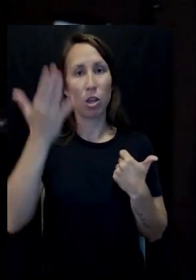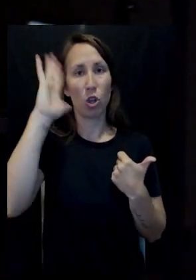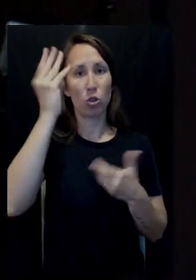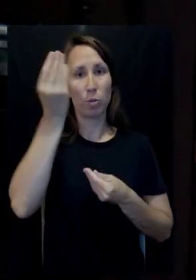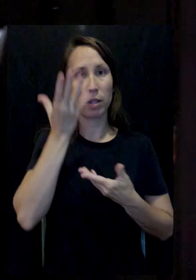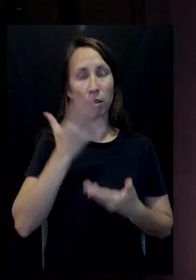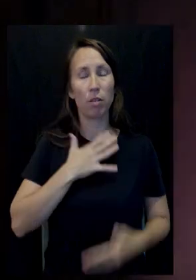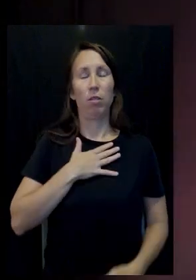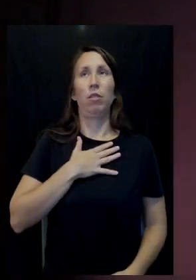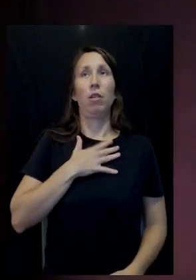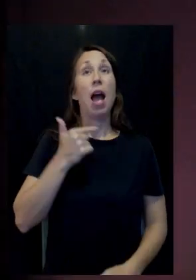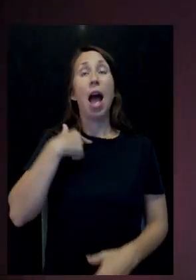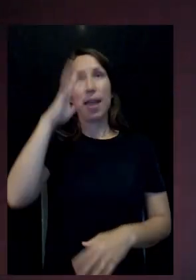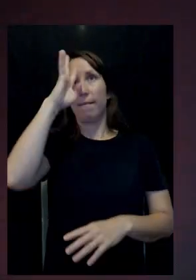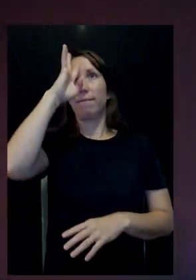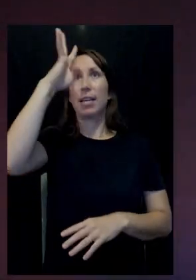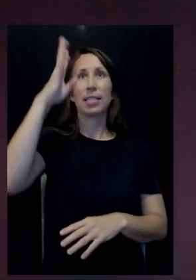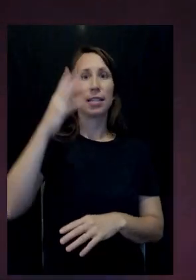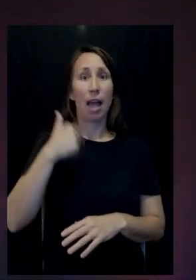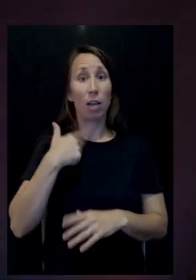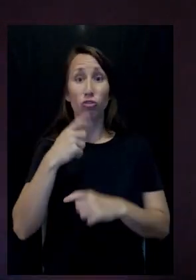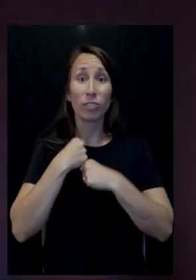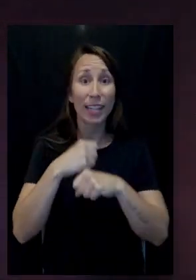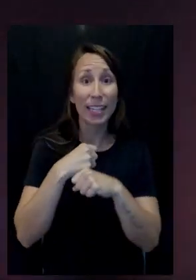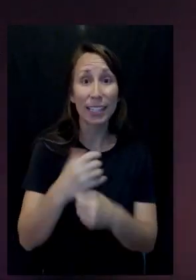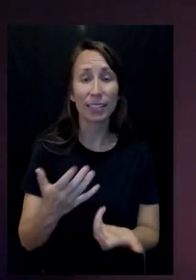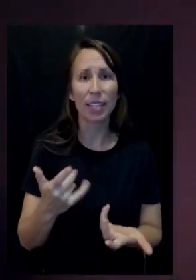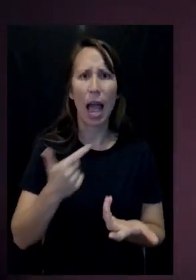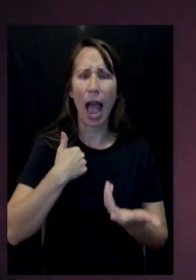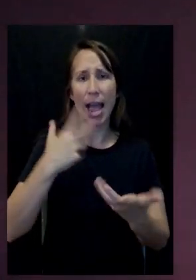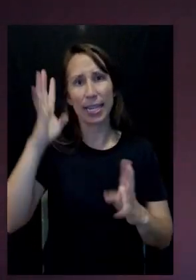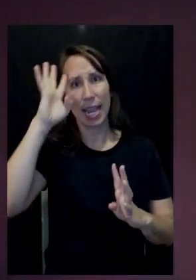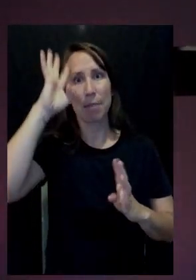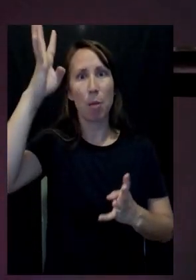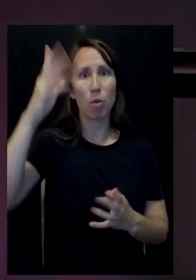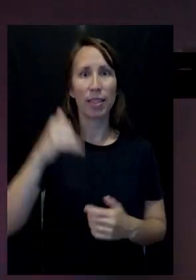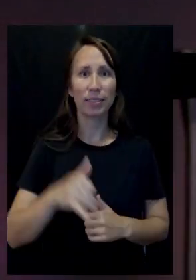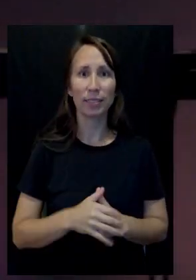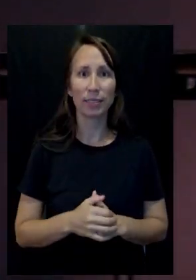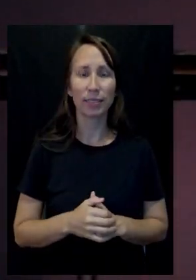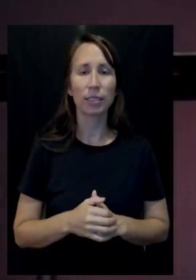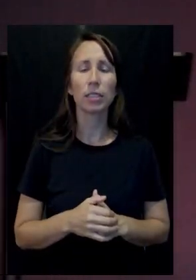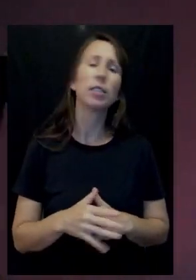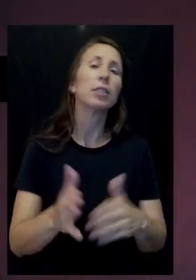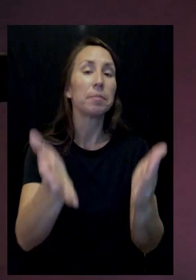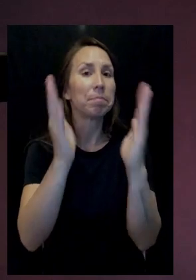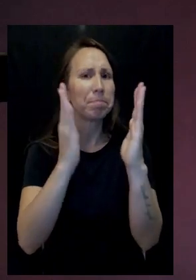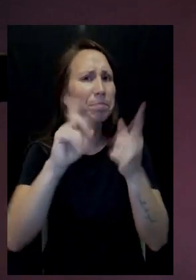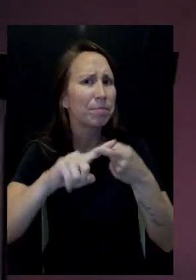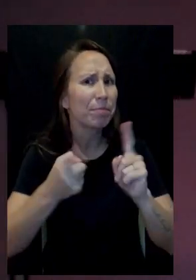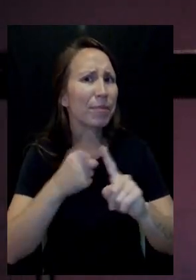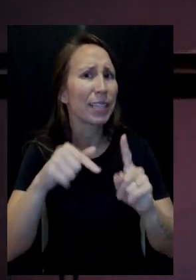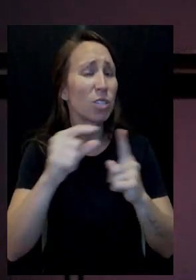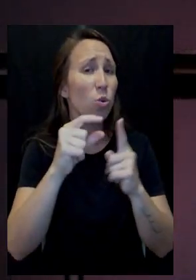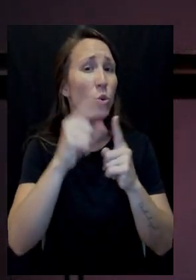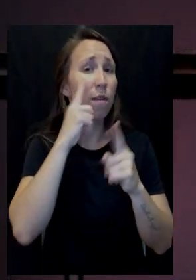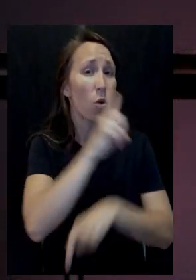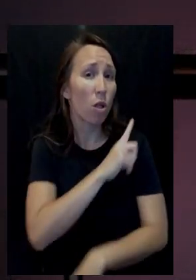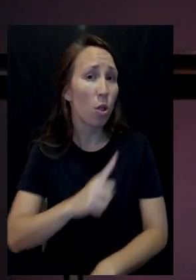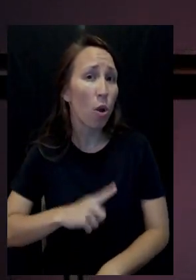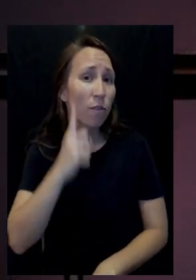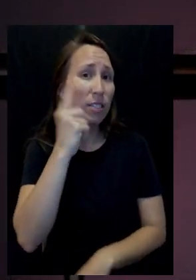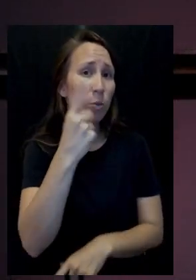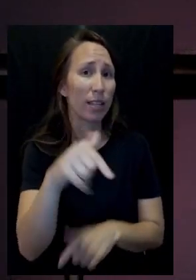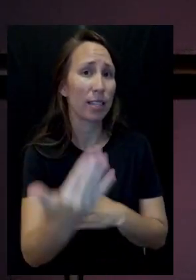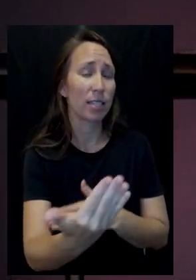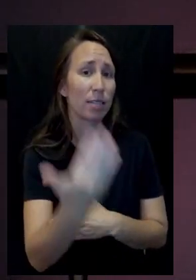I invented it. I created it. I came up with it. Listen to me, friends. Someone, this is a word of the Lord for someone